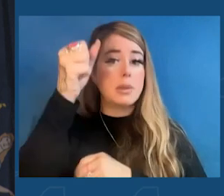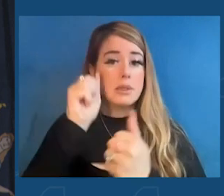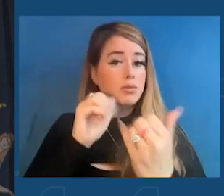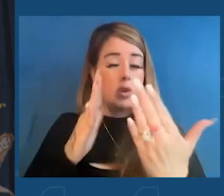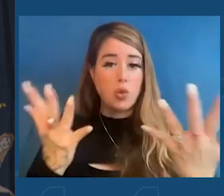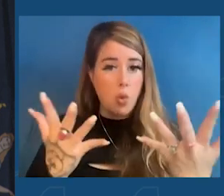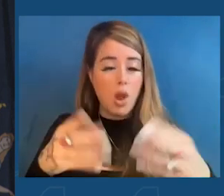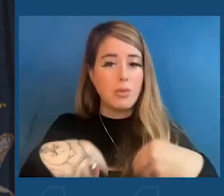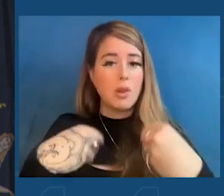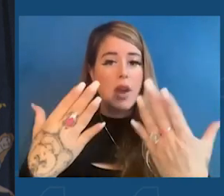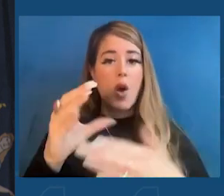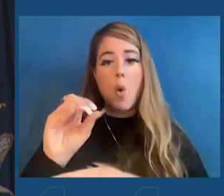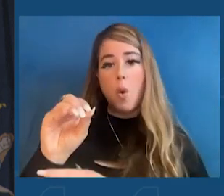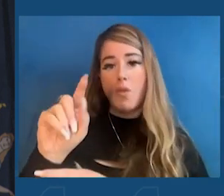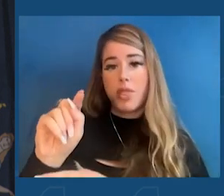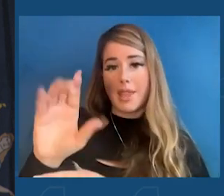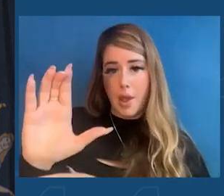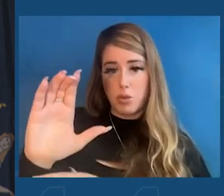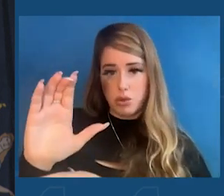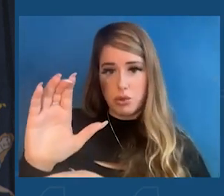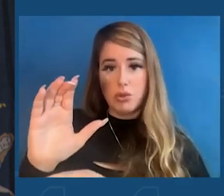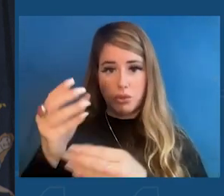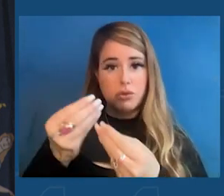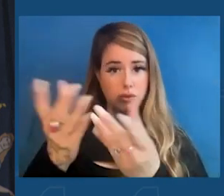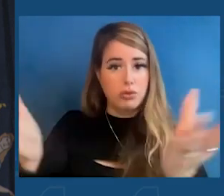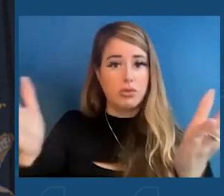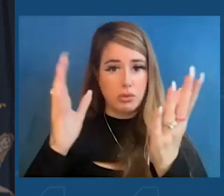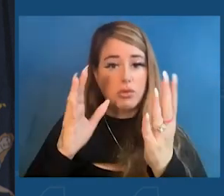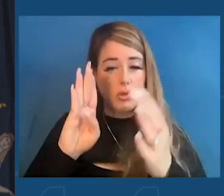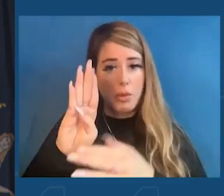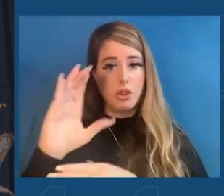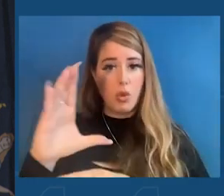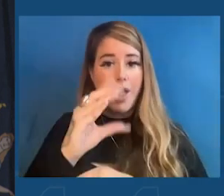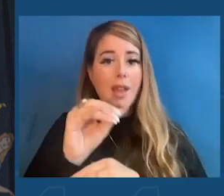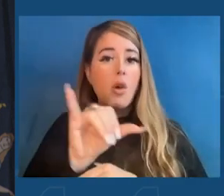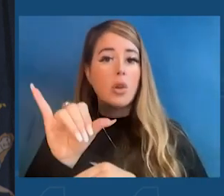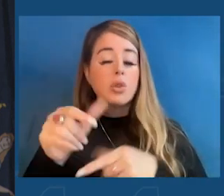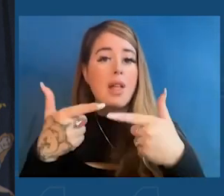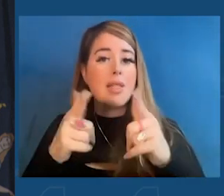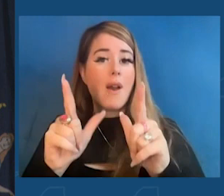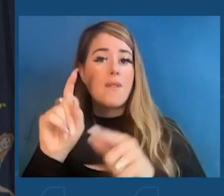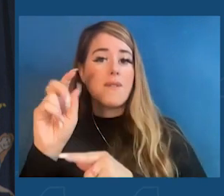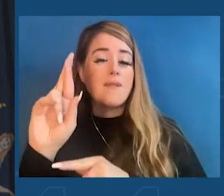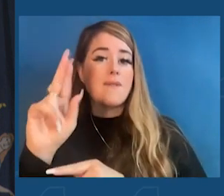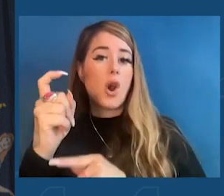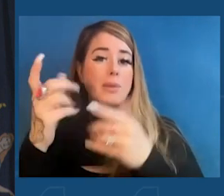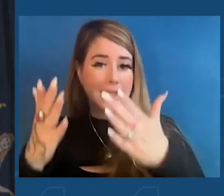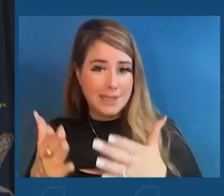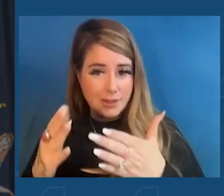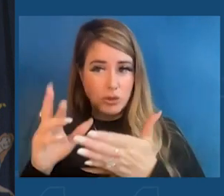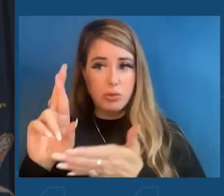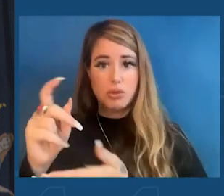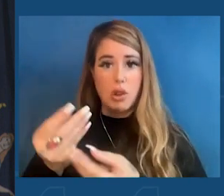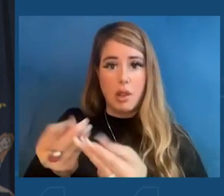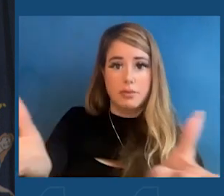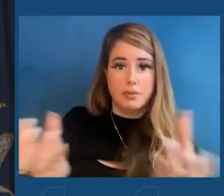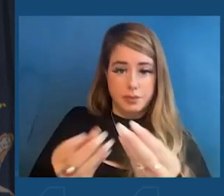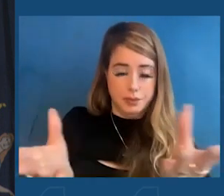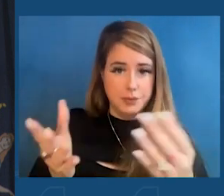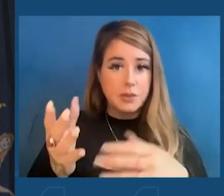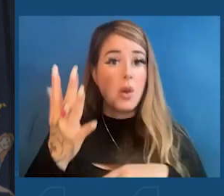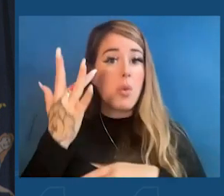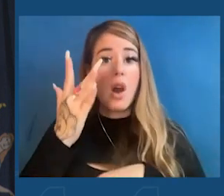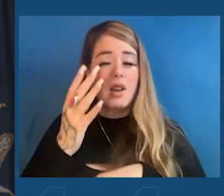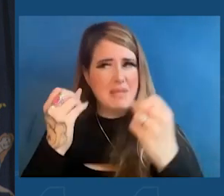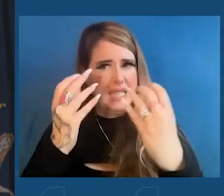birth control and allowing pharmacists to prescribe it directly, because up to 1/3 of adult women in this country struggle to